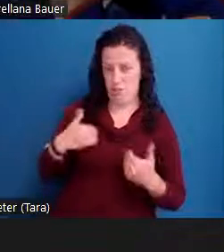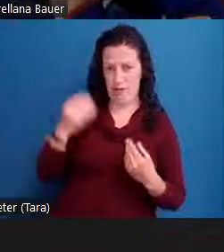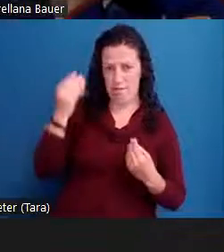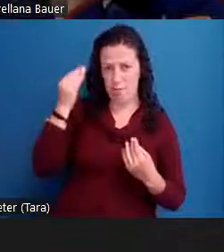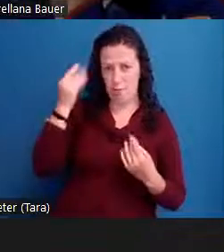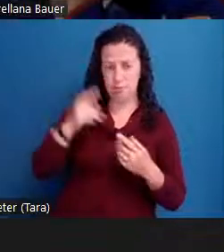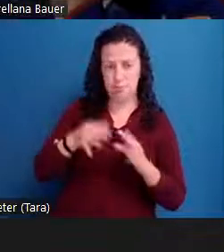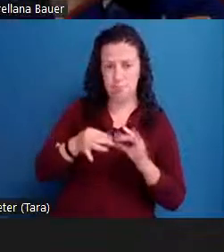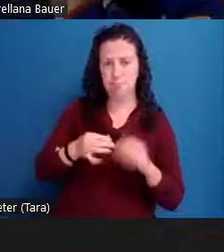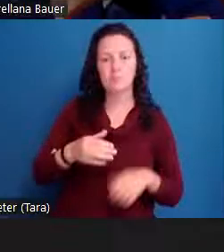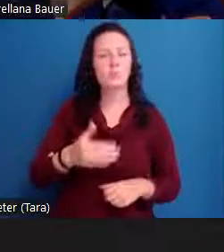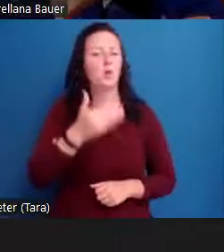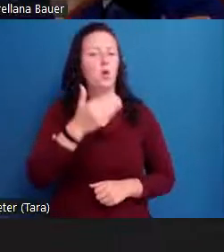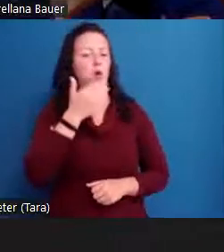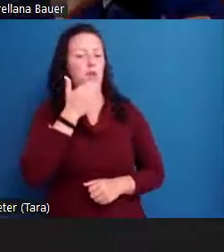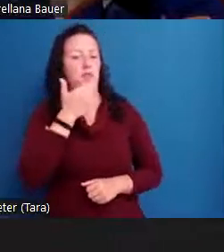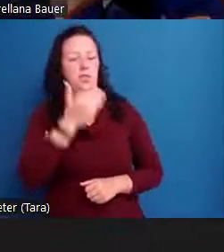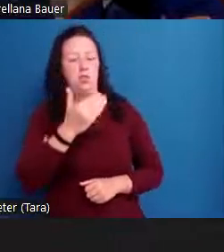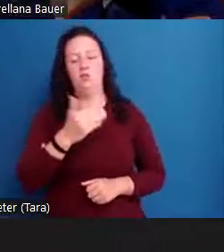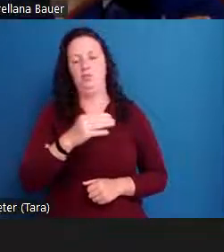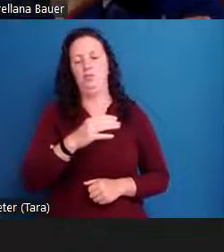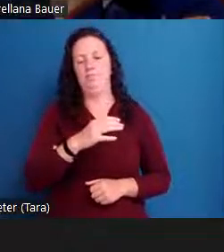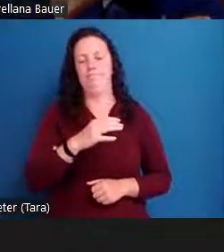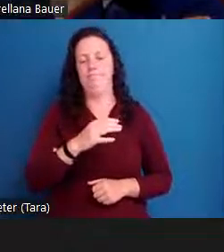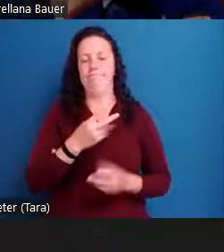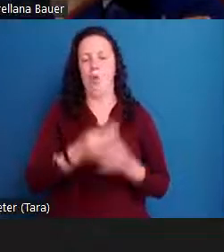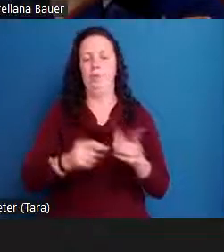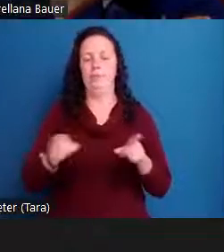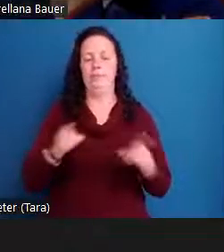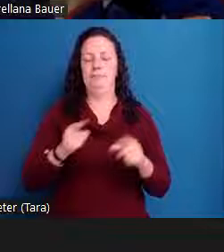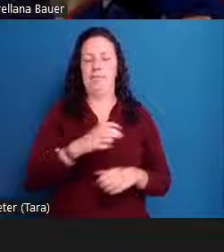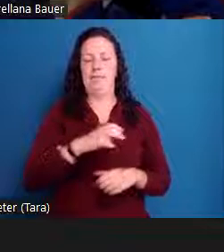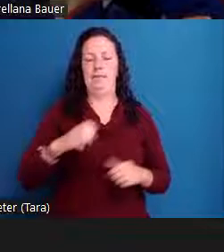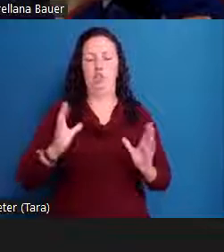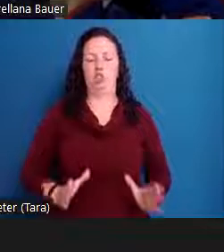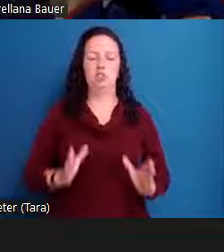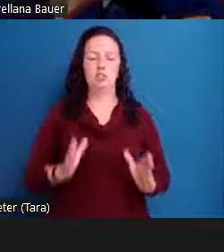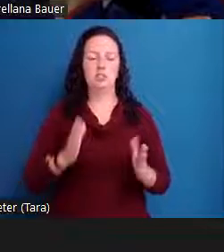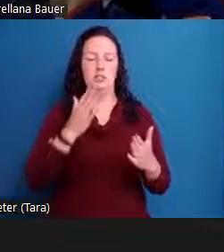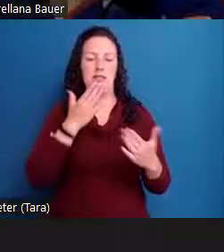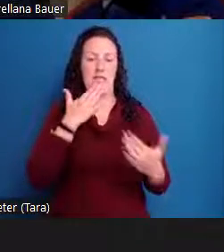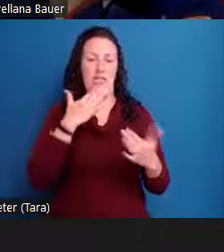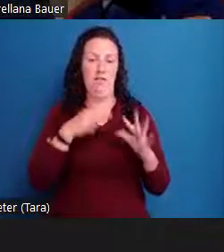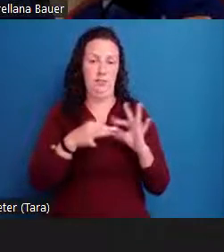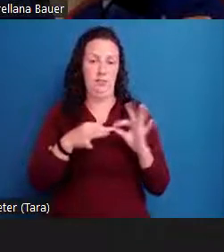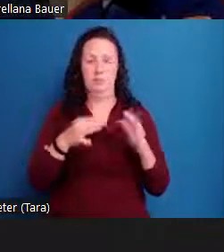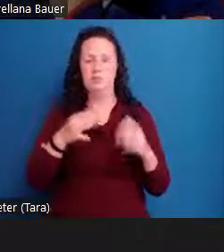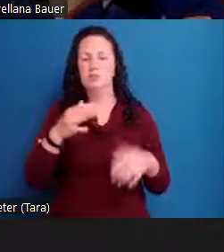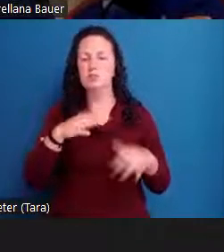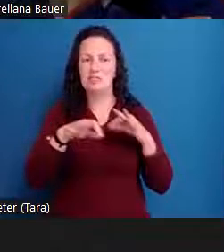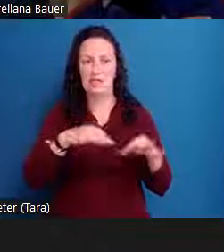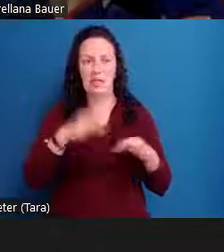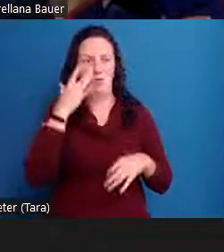both Commissioner Handelman and Commissioner Renaud, for speaking to this. And yeah, what is this? Why is it necessary?